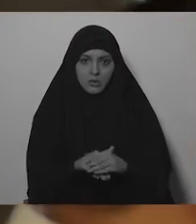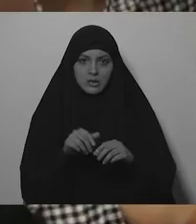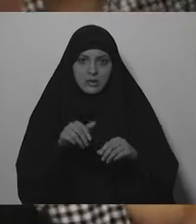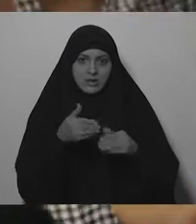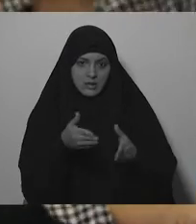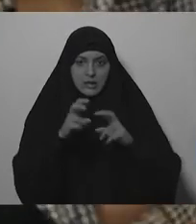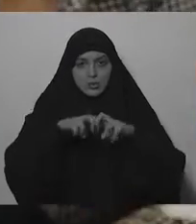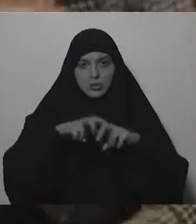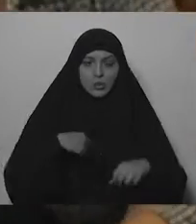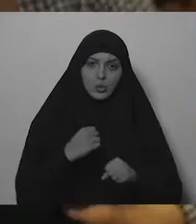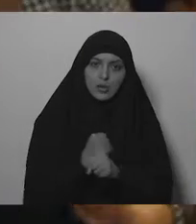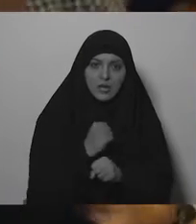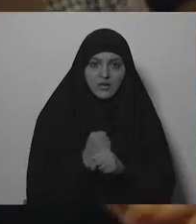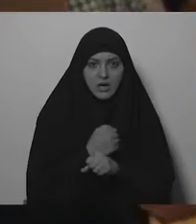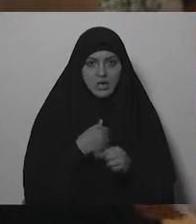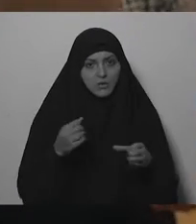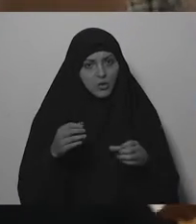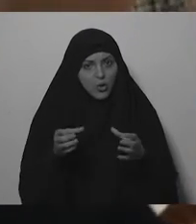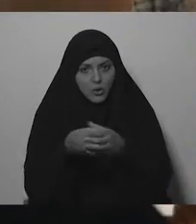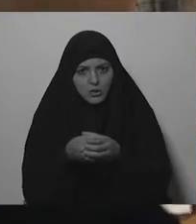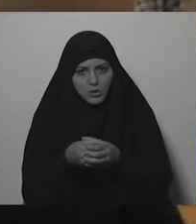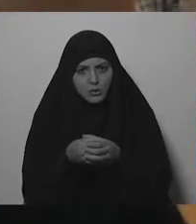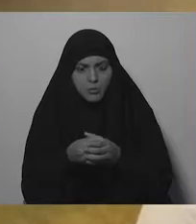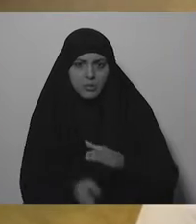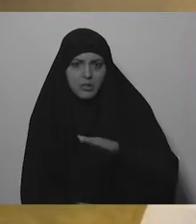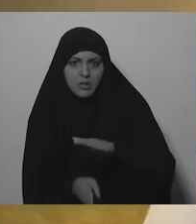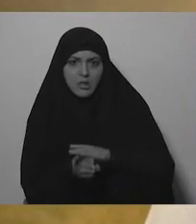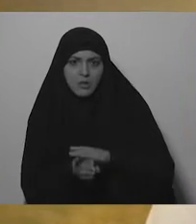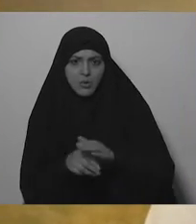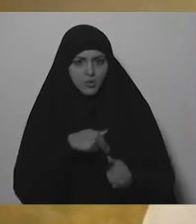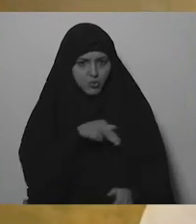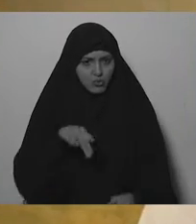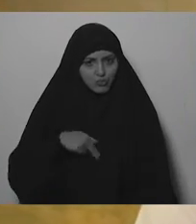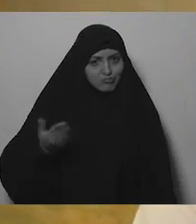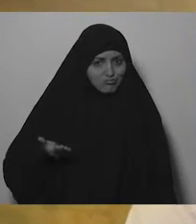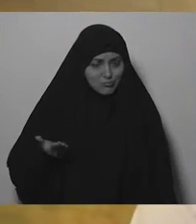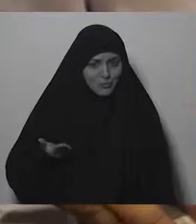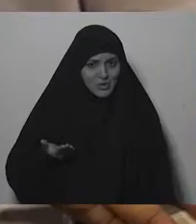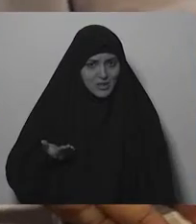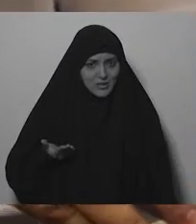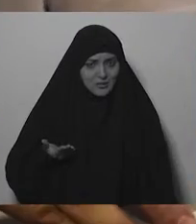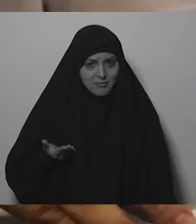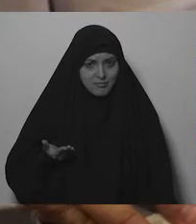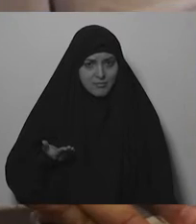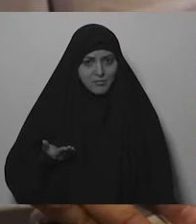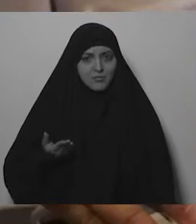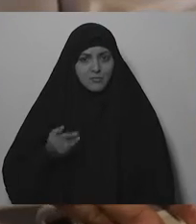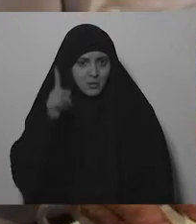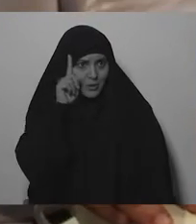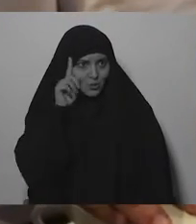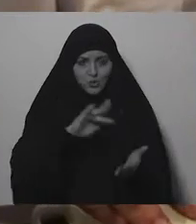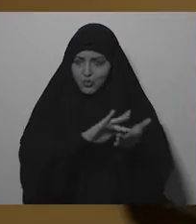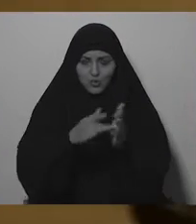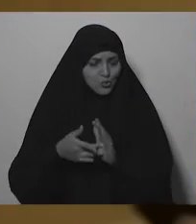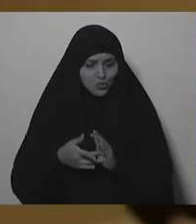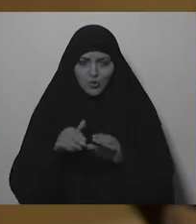We this study, work together. First of all, are friends. Because we